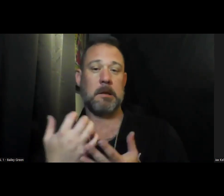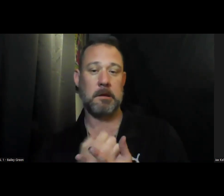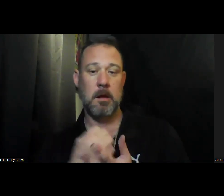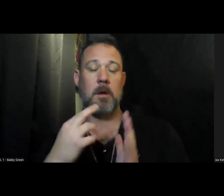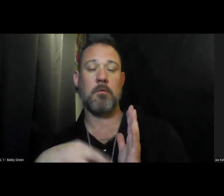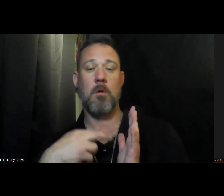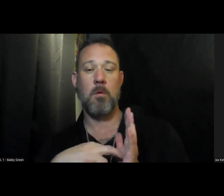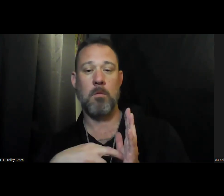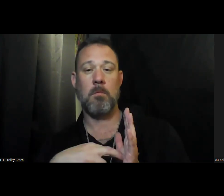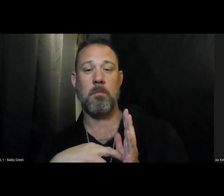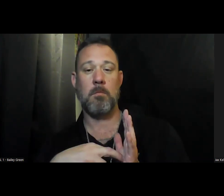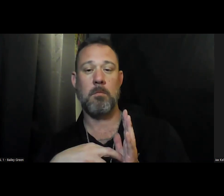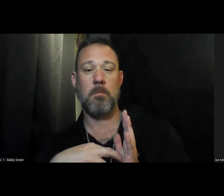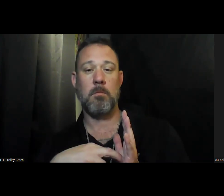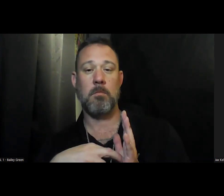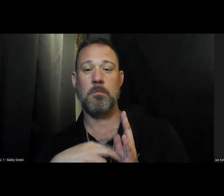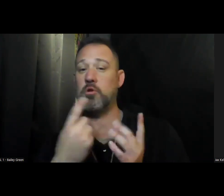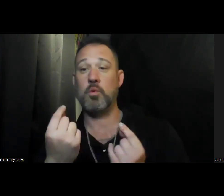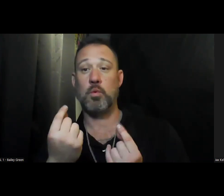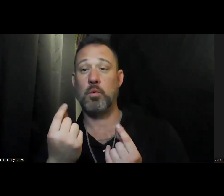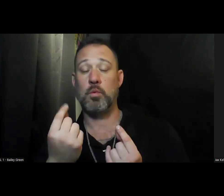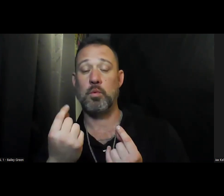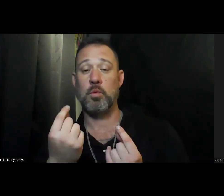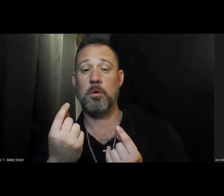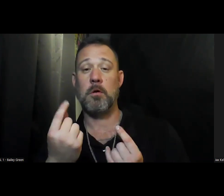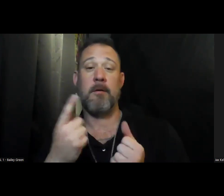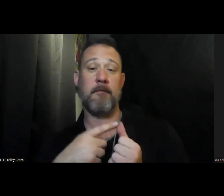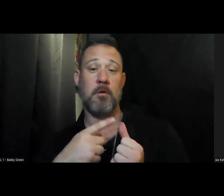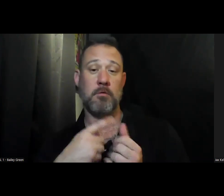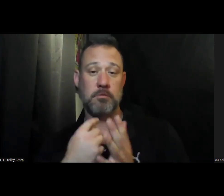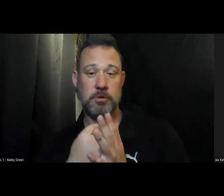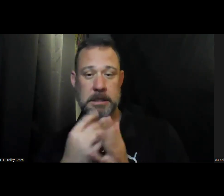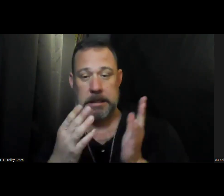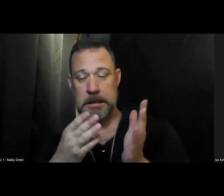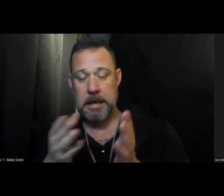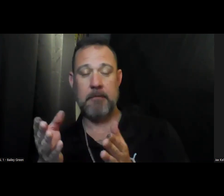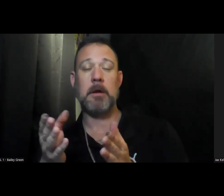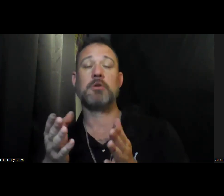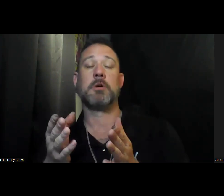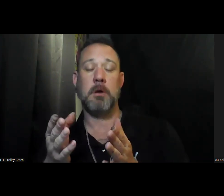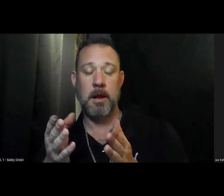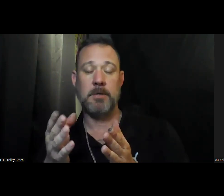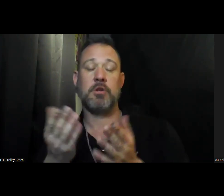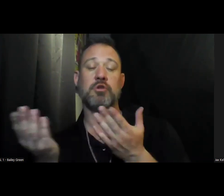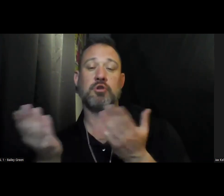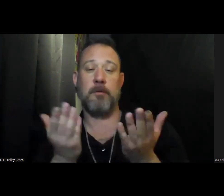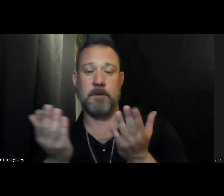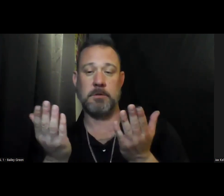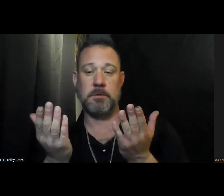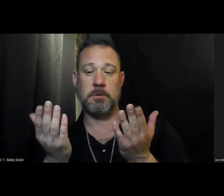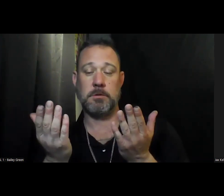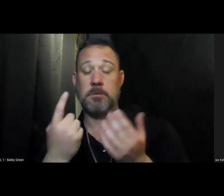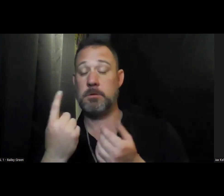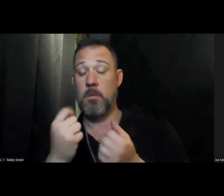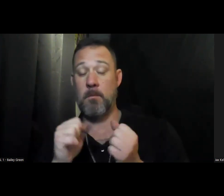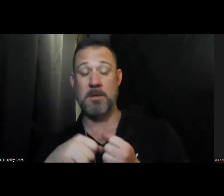role. So what do we do next? First, we treat navigation as a core service. If someone must